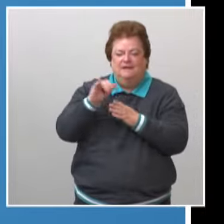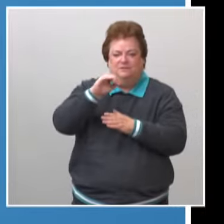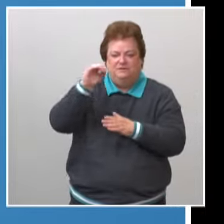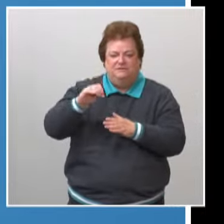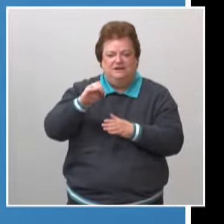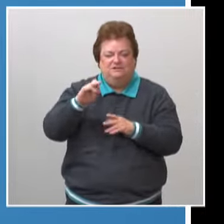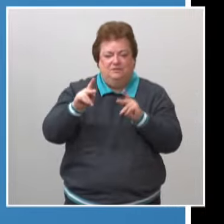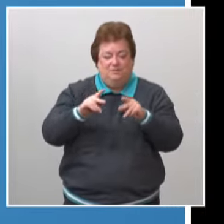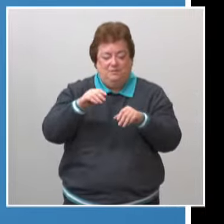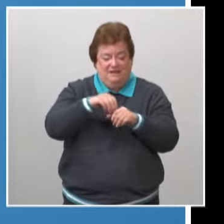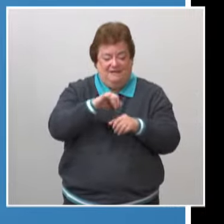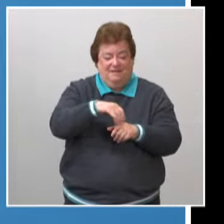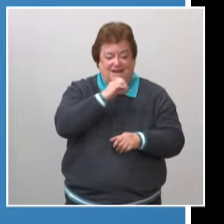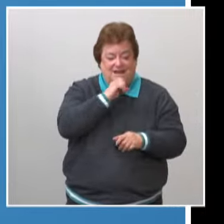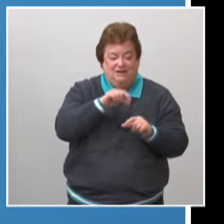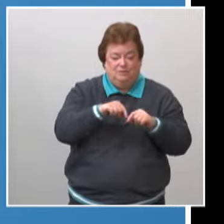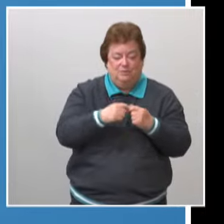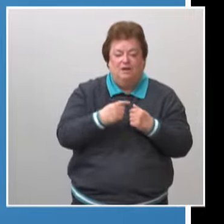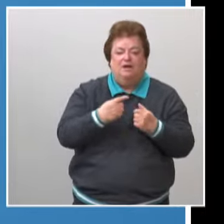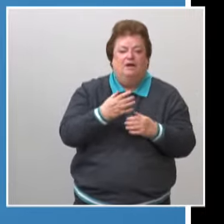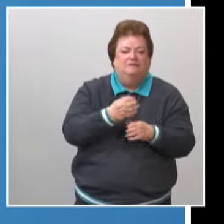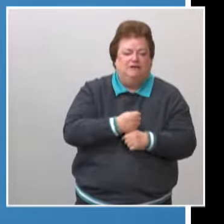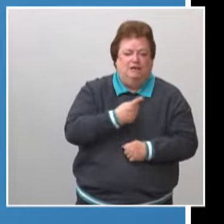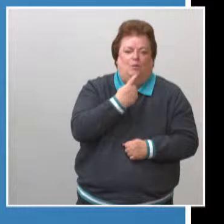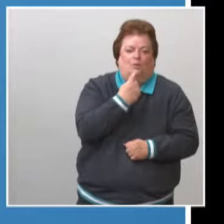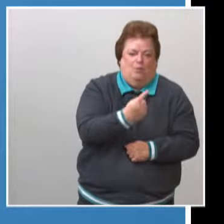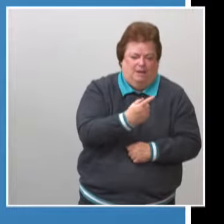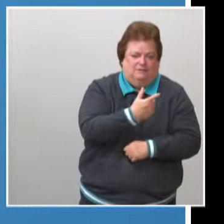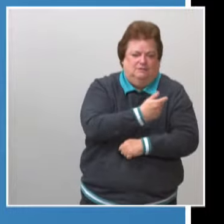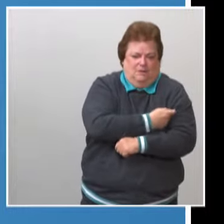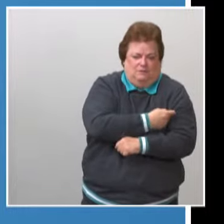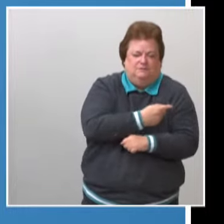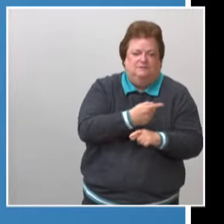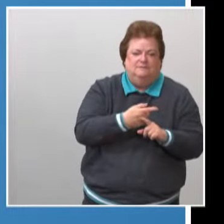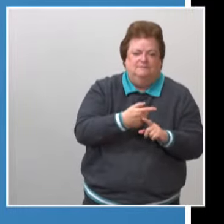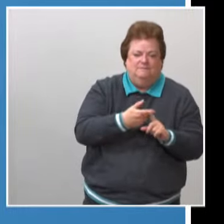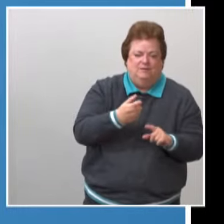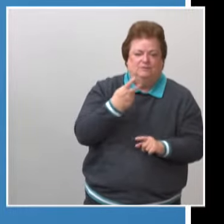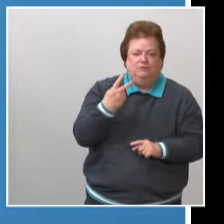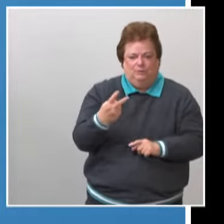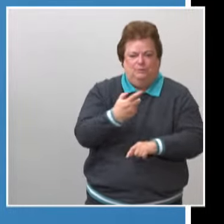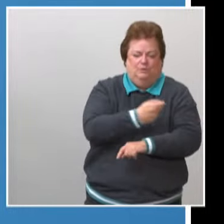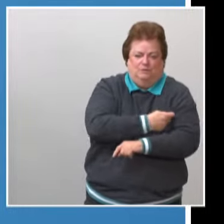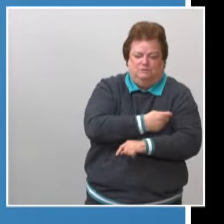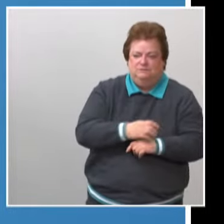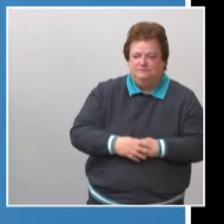of people in that age group that have received only 1 dose of the 2-dose vaccines, Pfizer or Moderna.